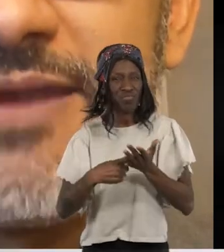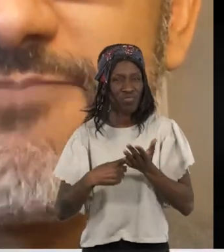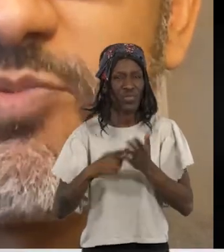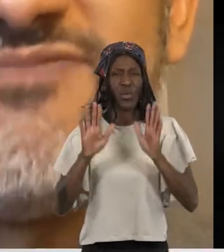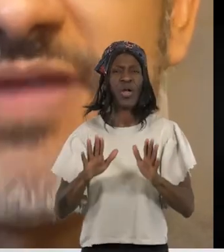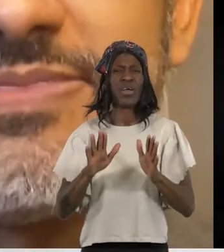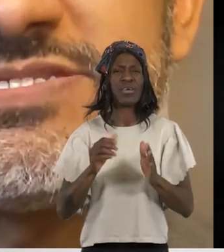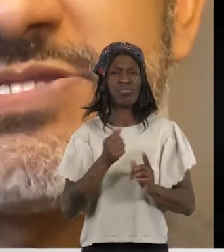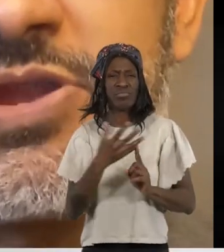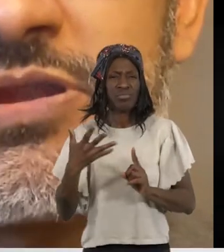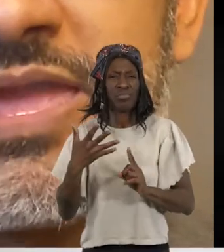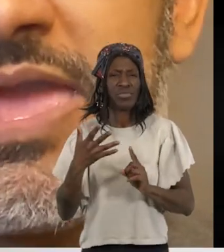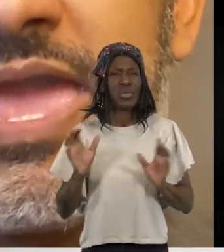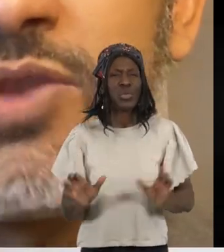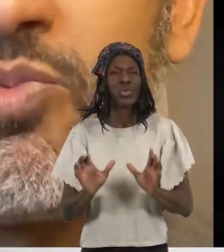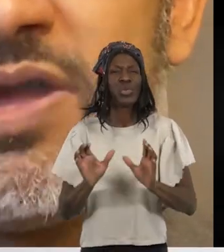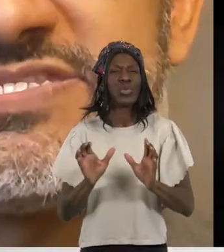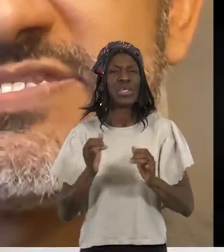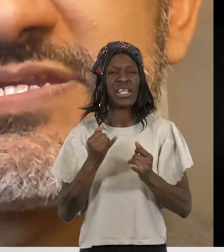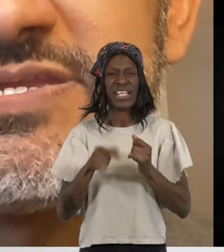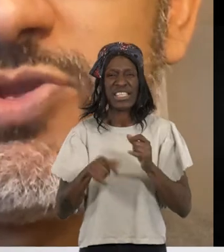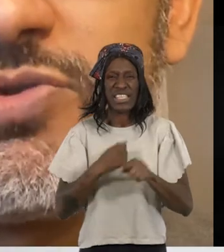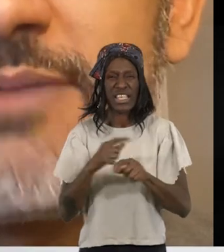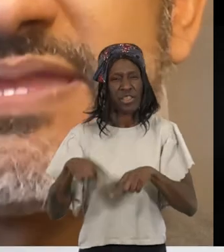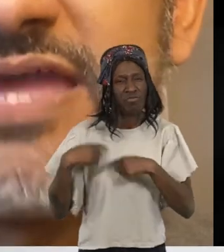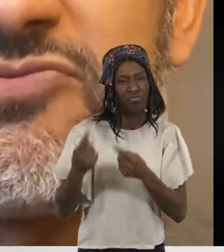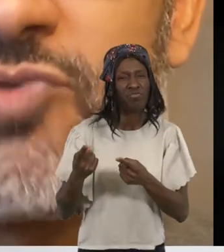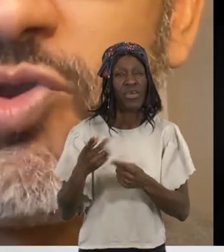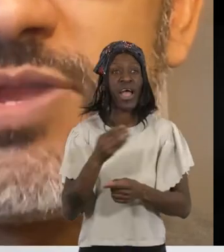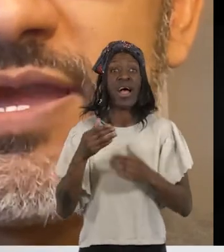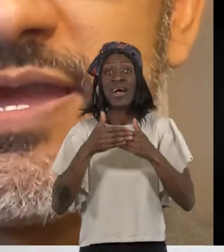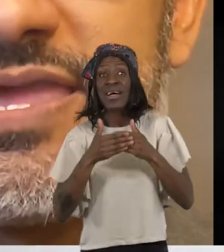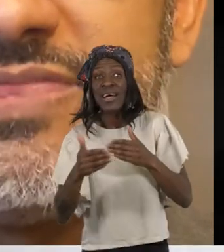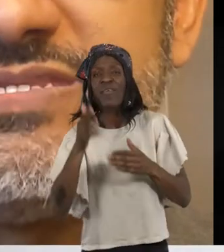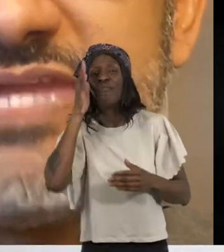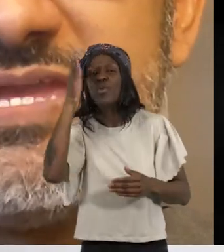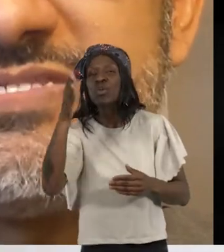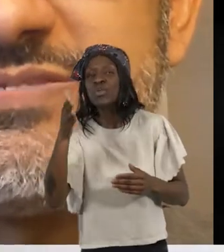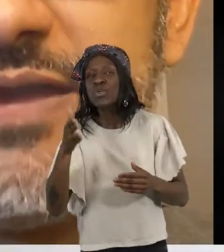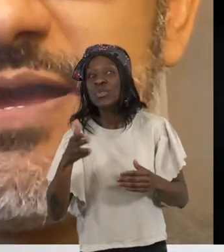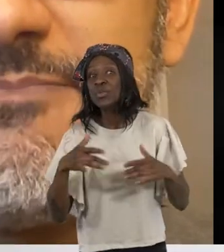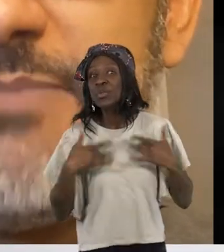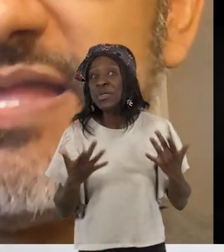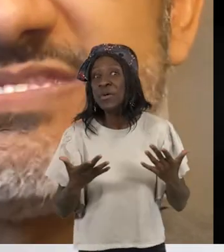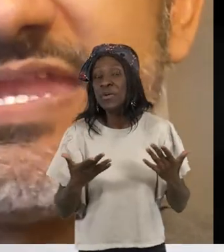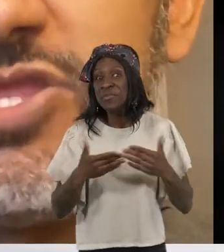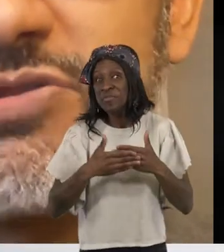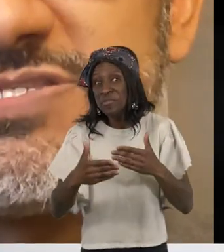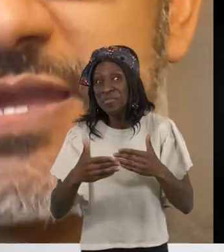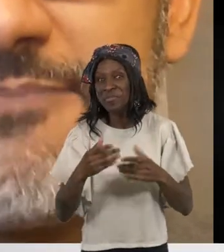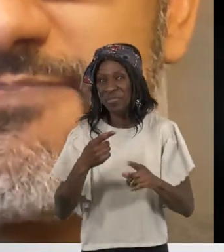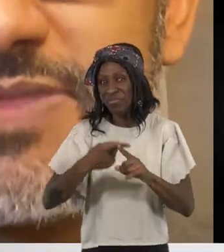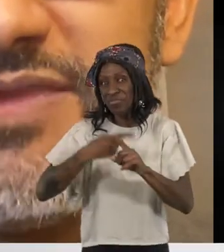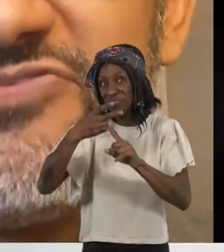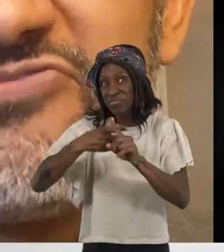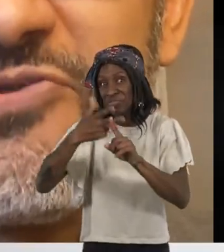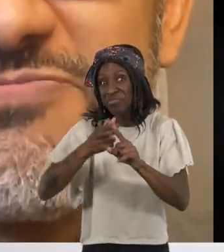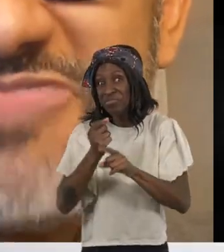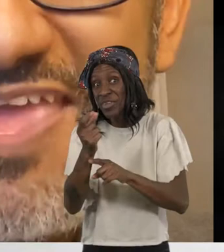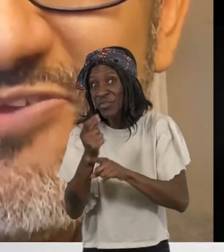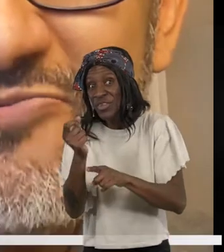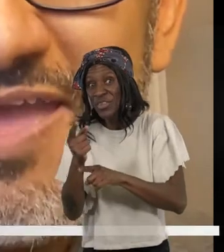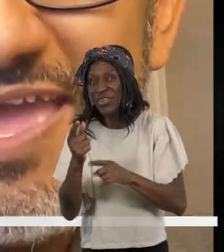that we've done this year and what's coming down the road in the days, months, and years to come.